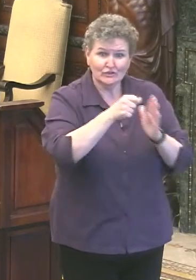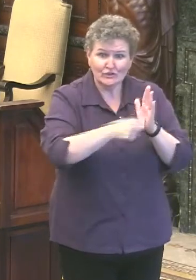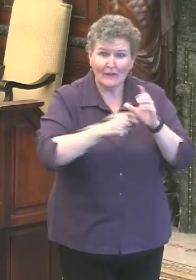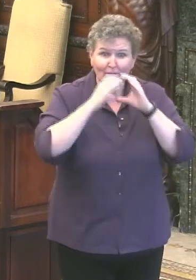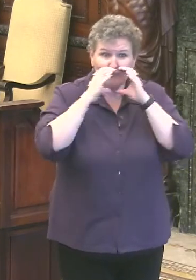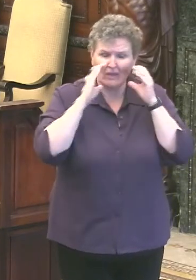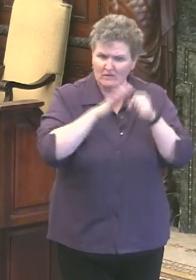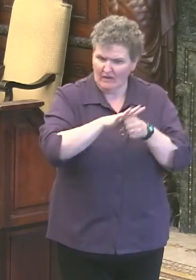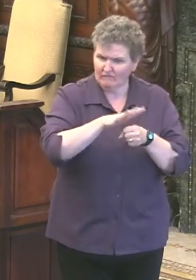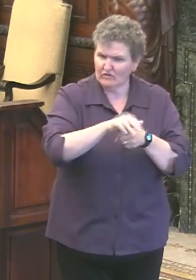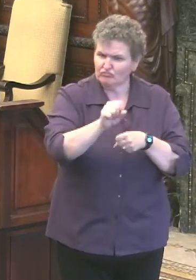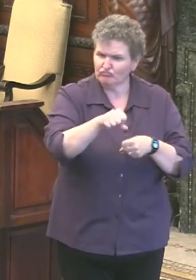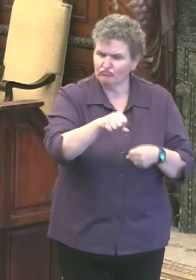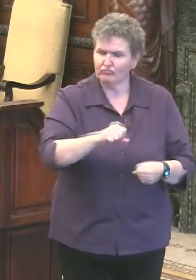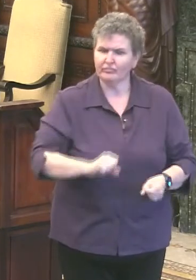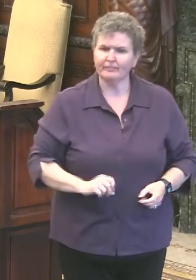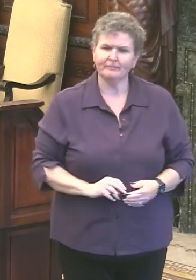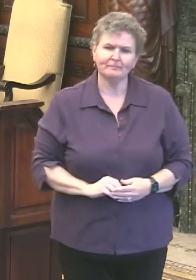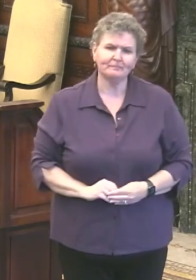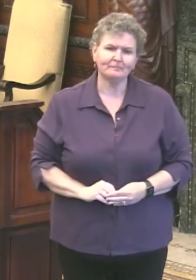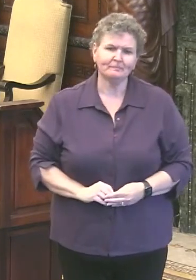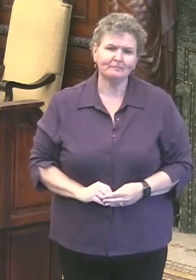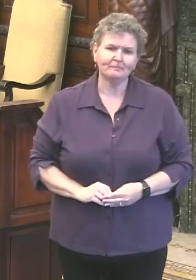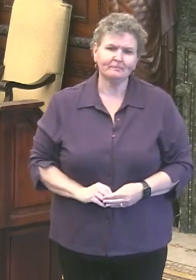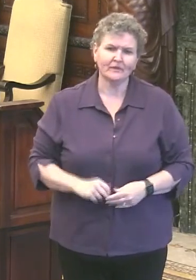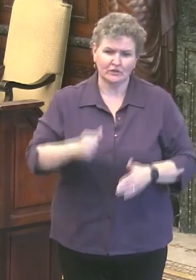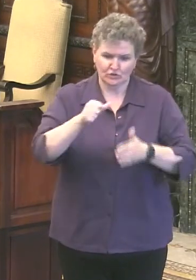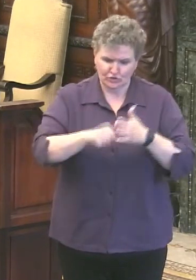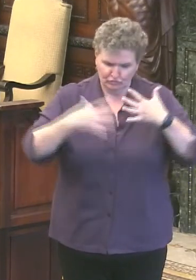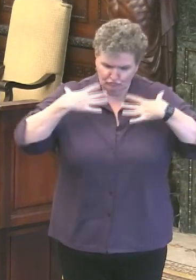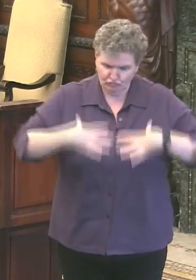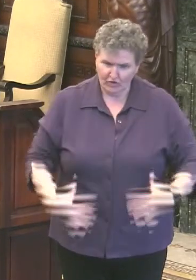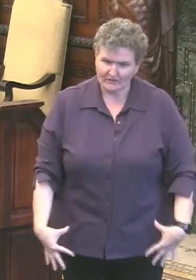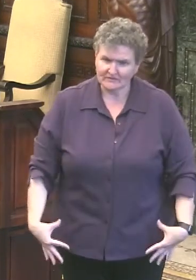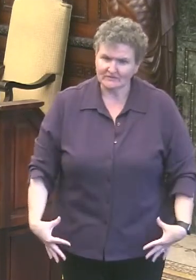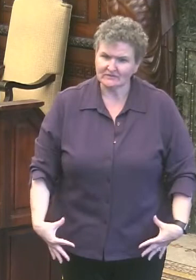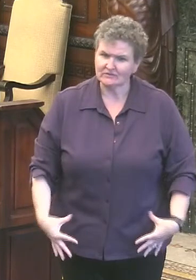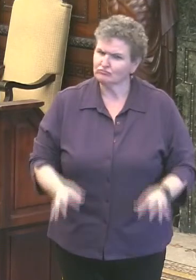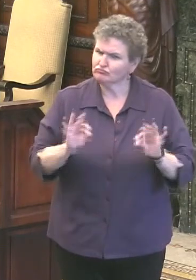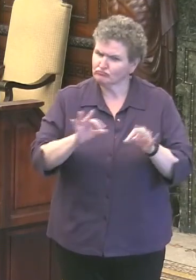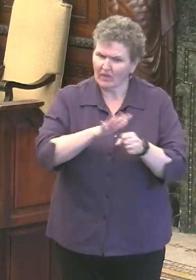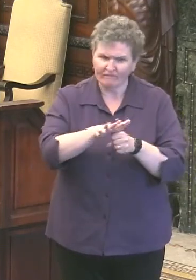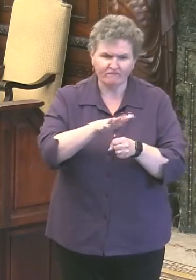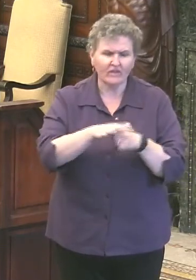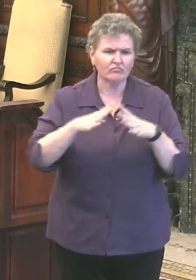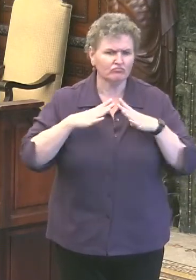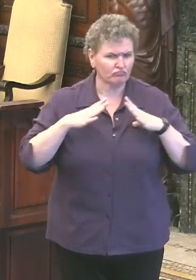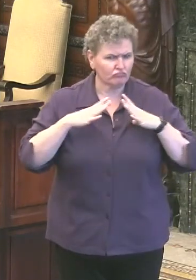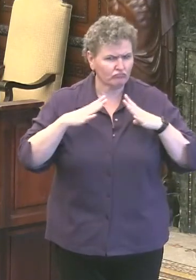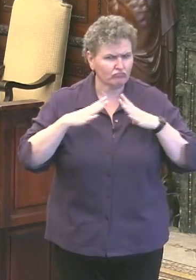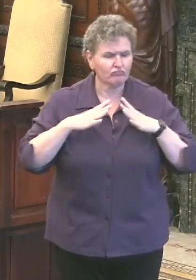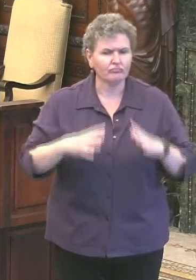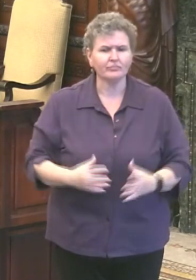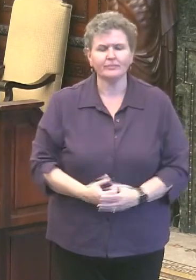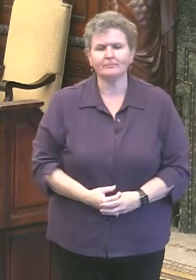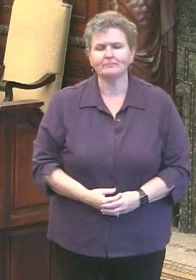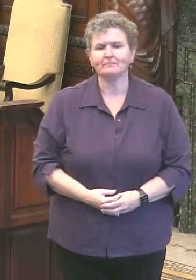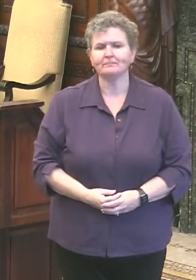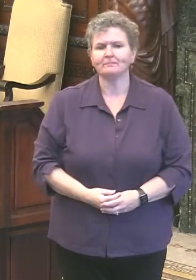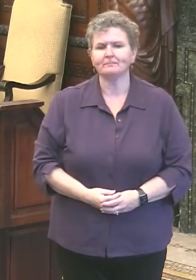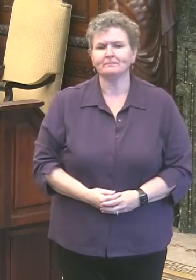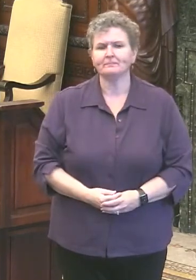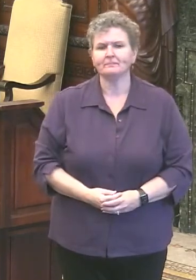and the surgical gowns don't seem to be as much of a pain point at this point.